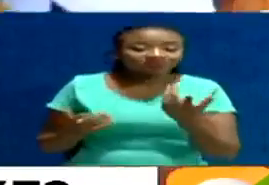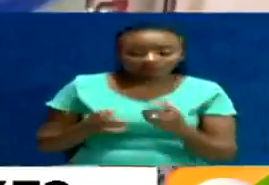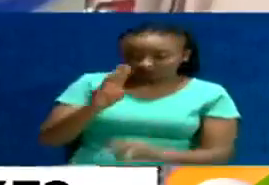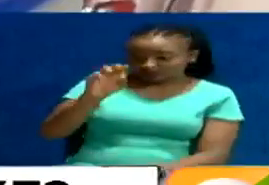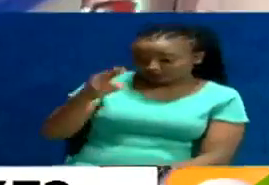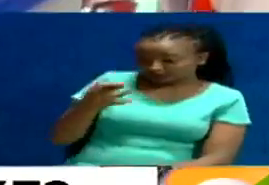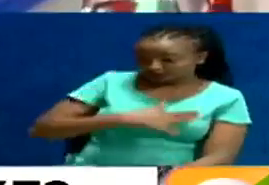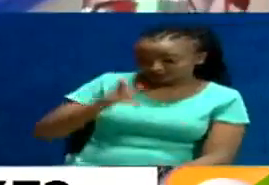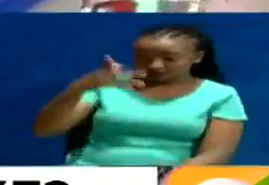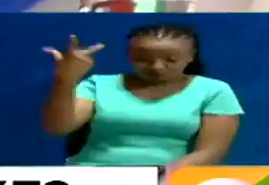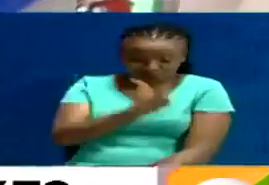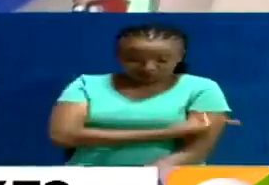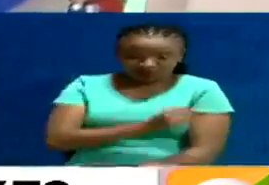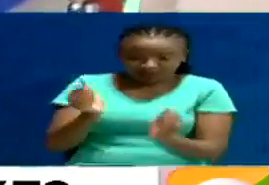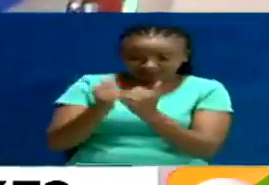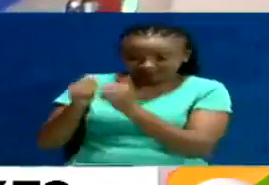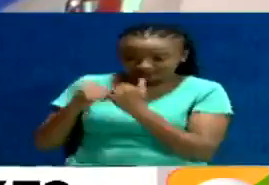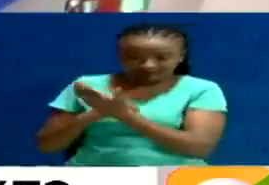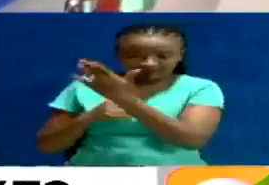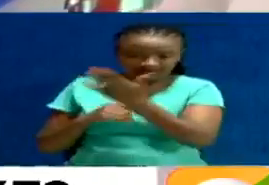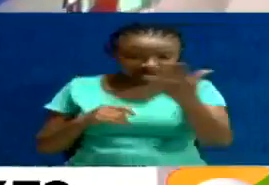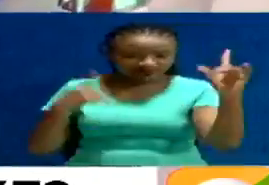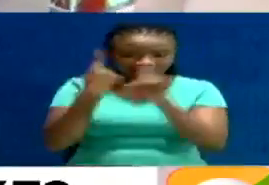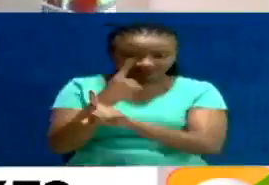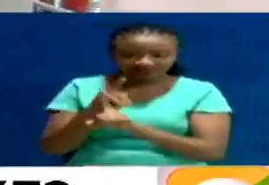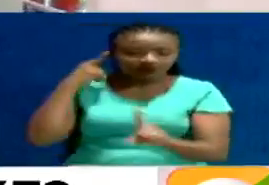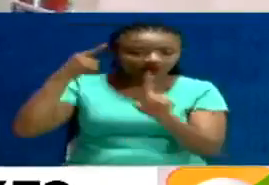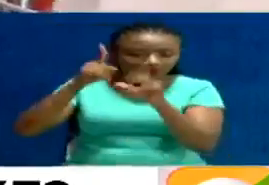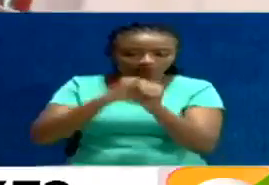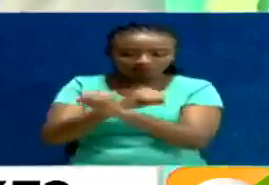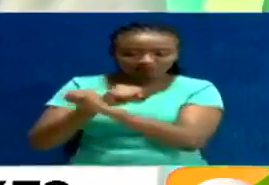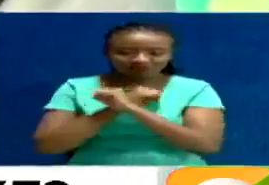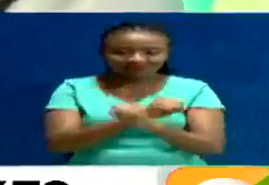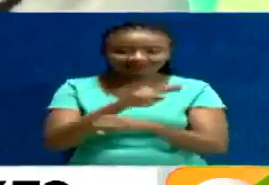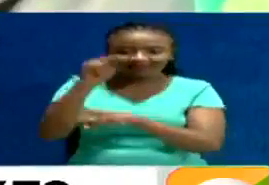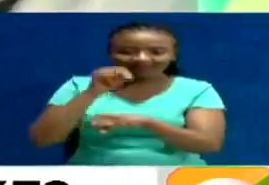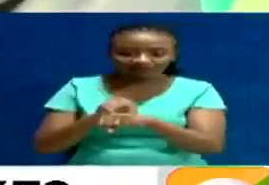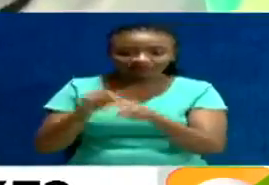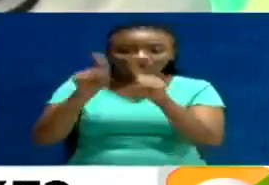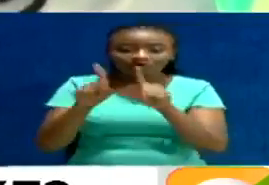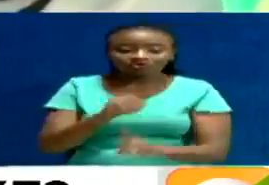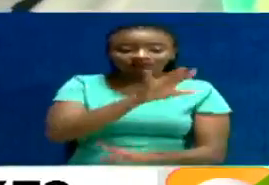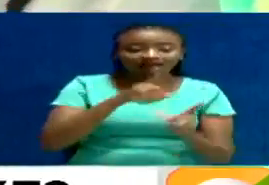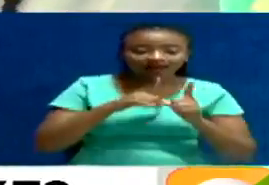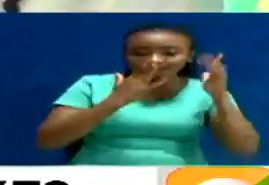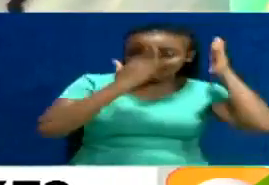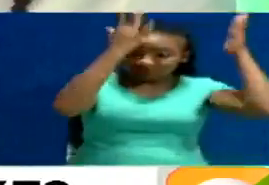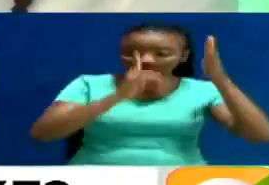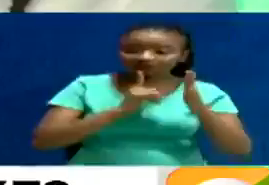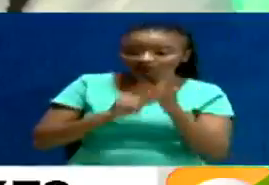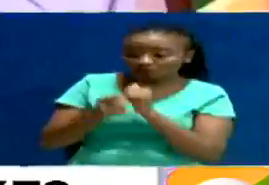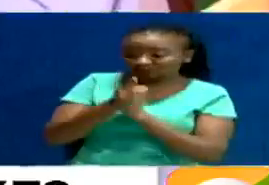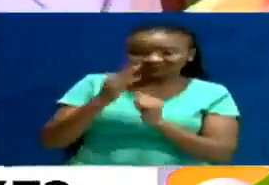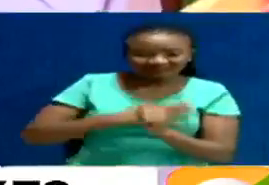to undertake vaccination drive against COVID-19 to secure the health of the nation. Sapit urging Afya House to